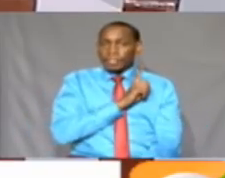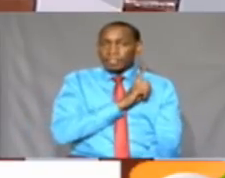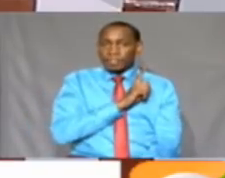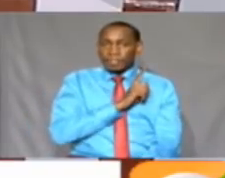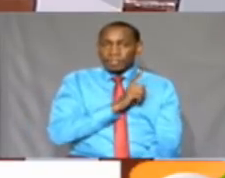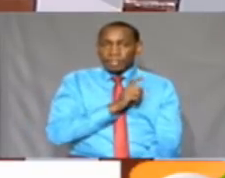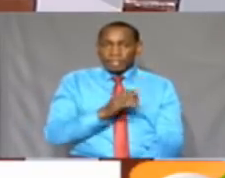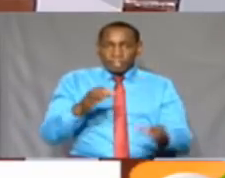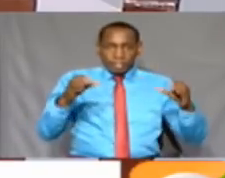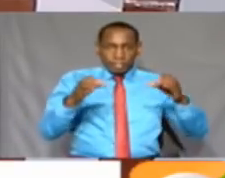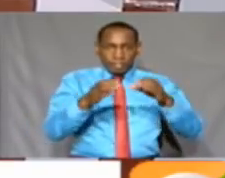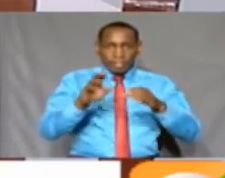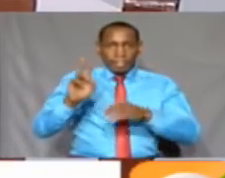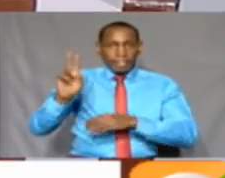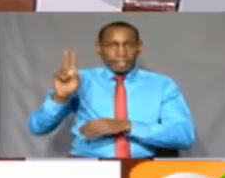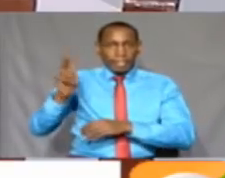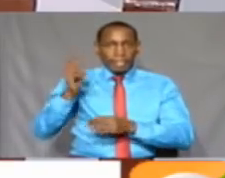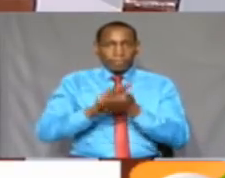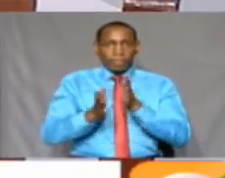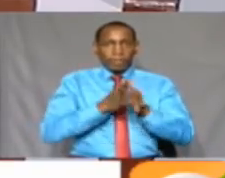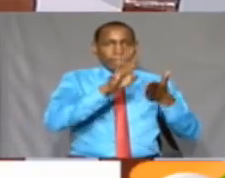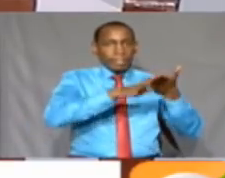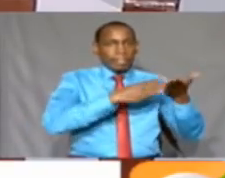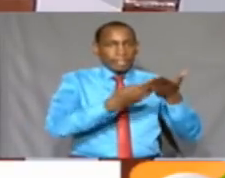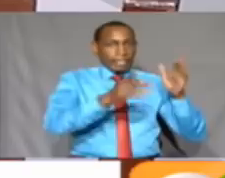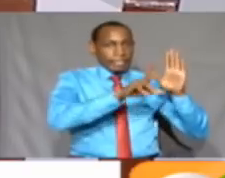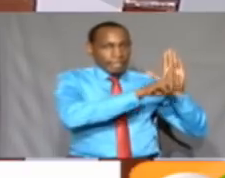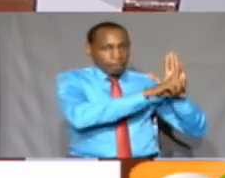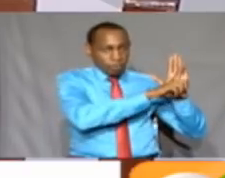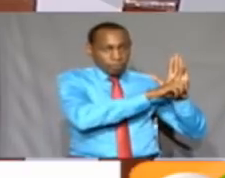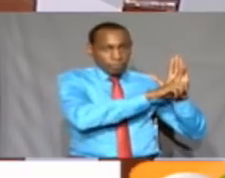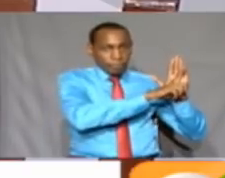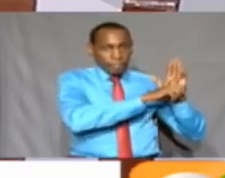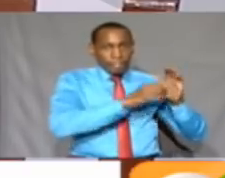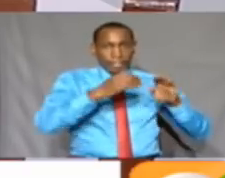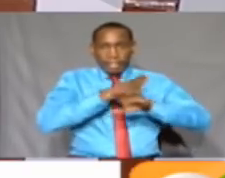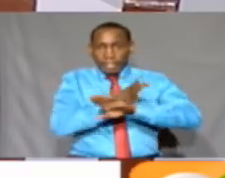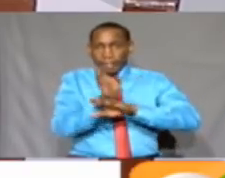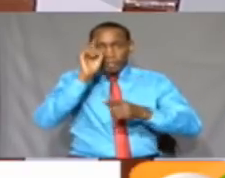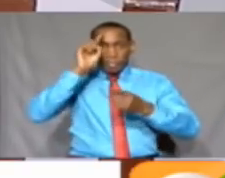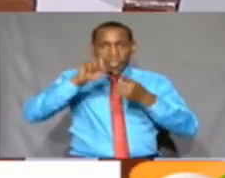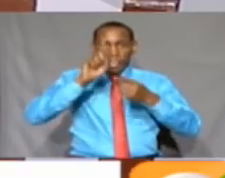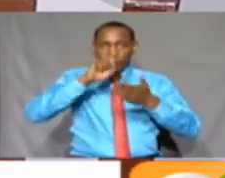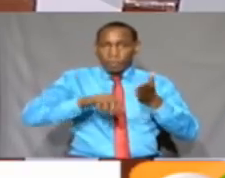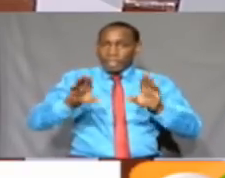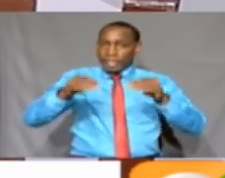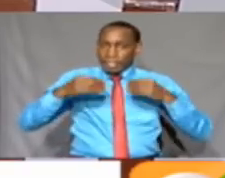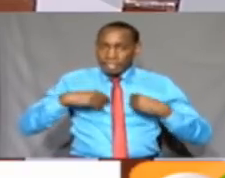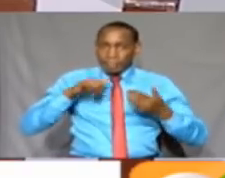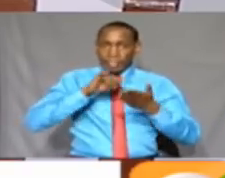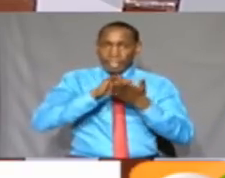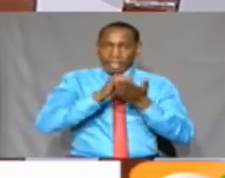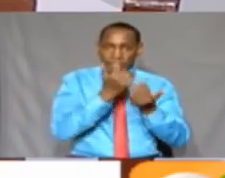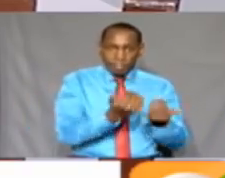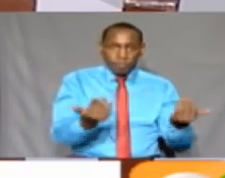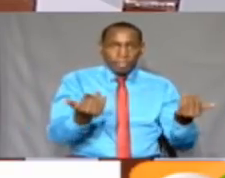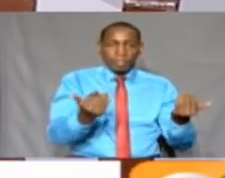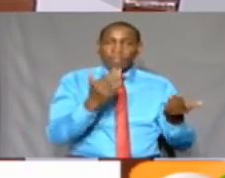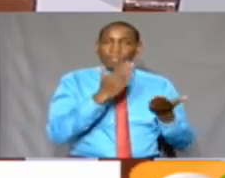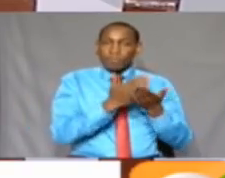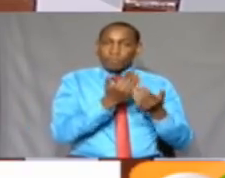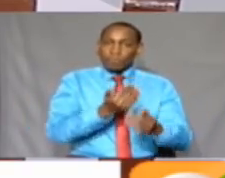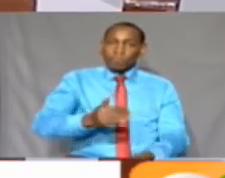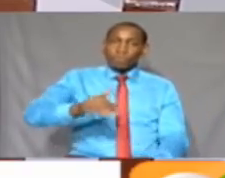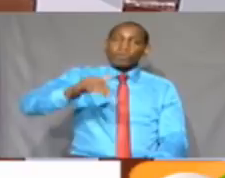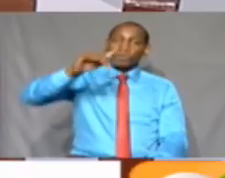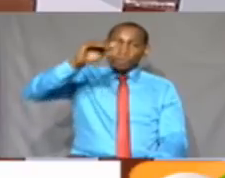small scale in Kenya, but without the framework of the law. And what diversion seeks to do is to acknowledge that young children You know, they're still evolving,